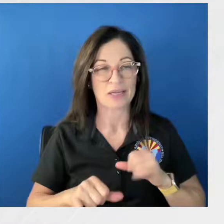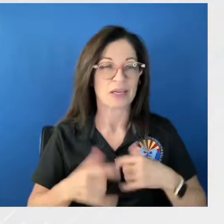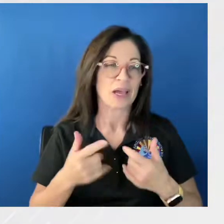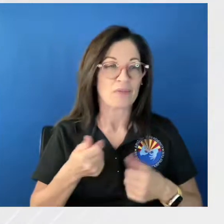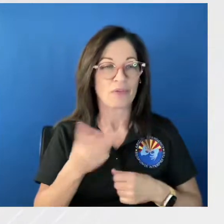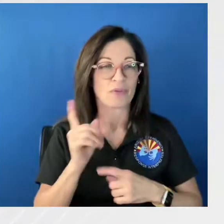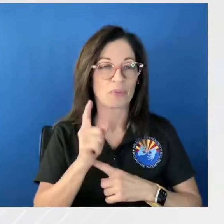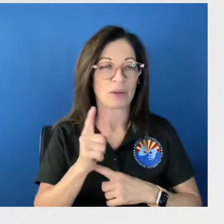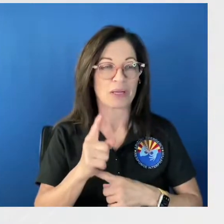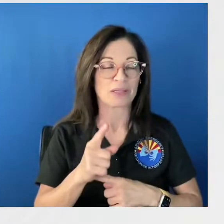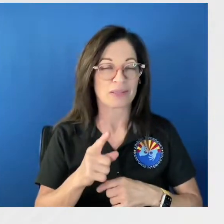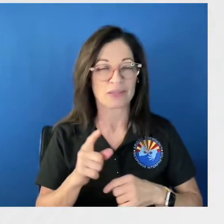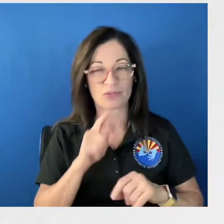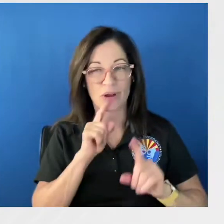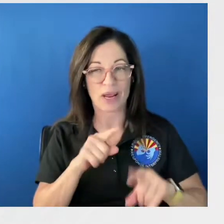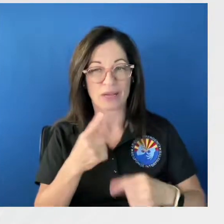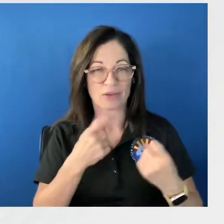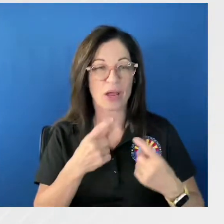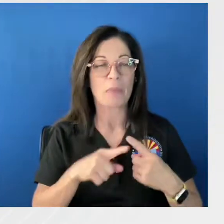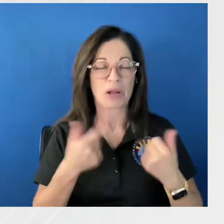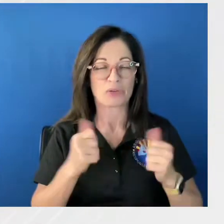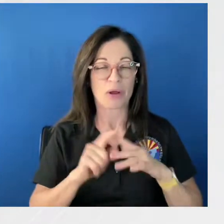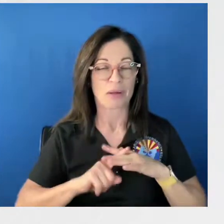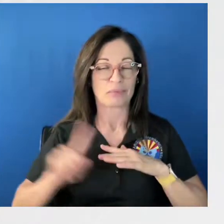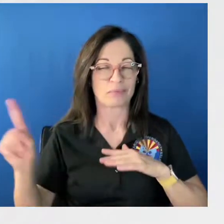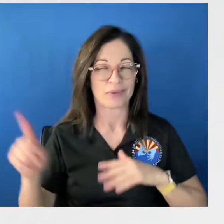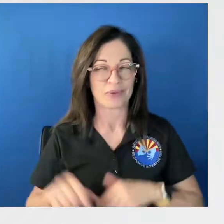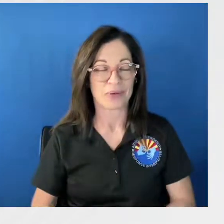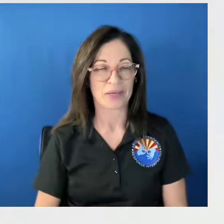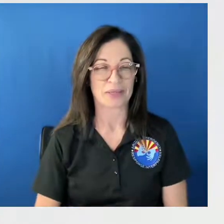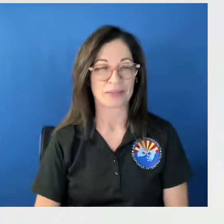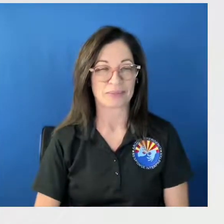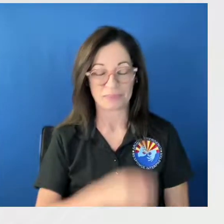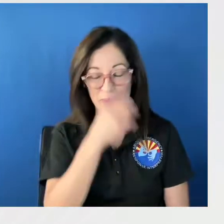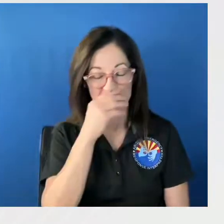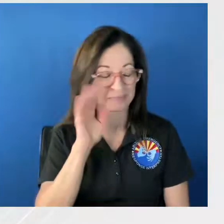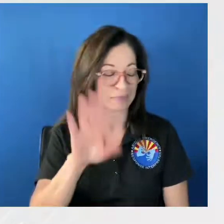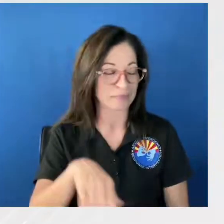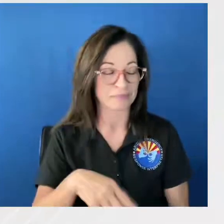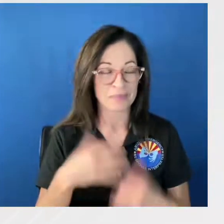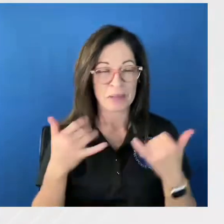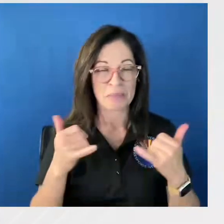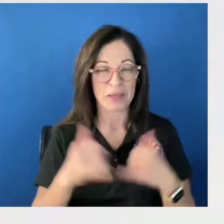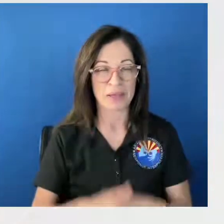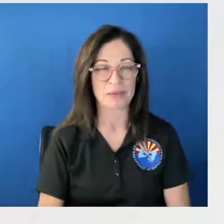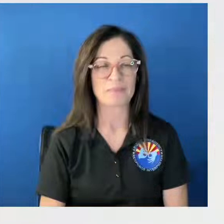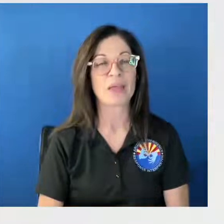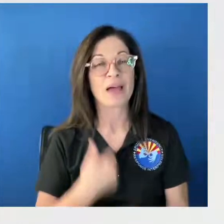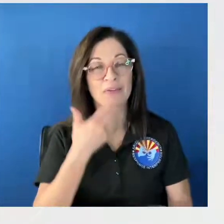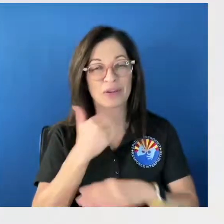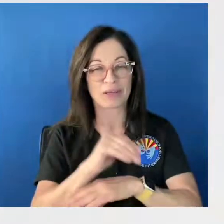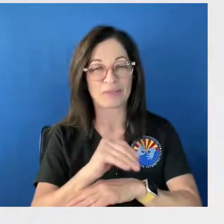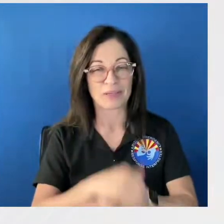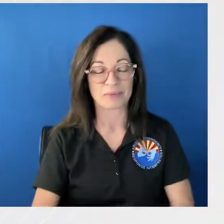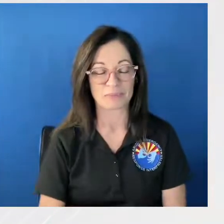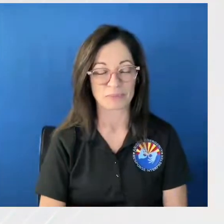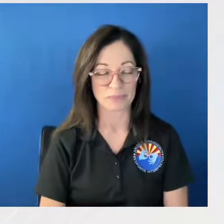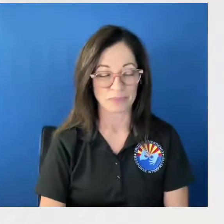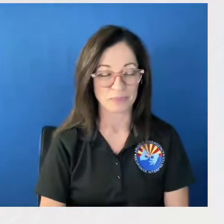minutes, but I'll try to run away from y'all. No, I'm just playing. So y'all have a good evening.